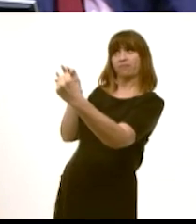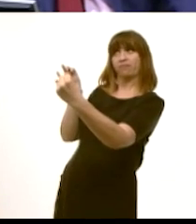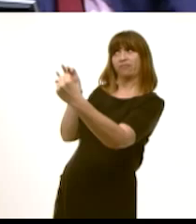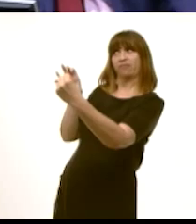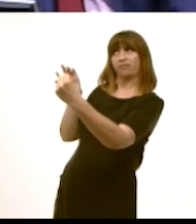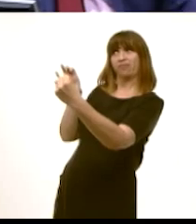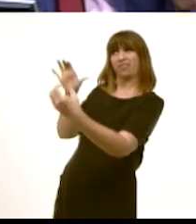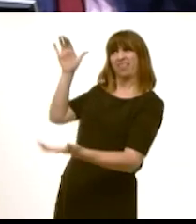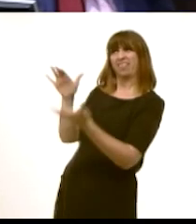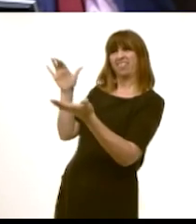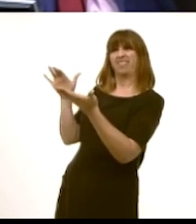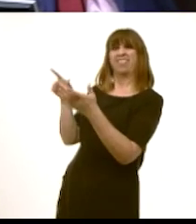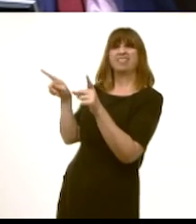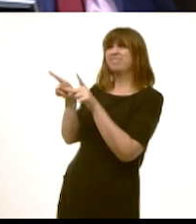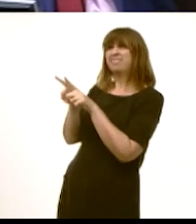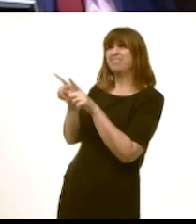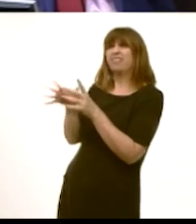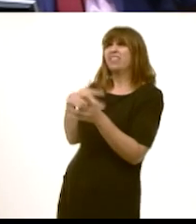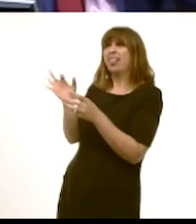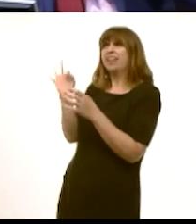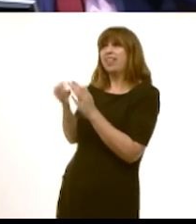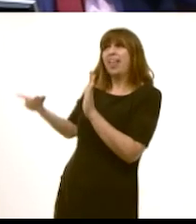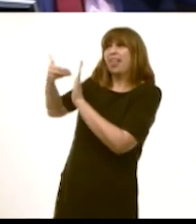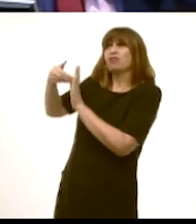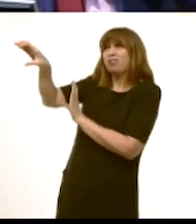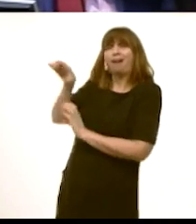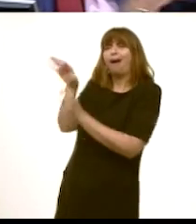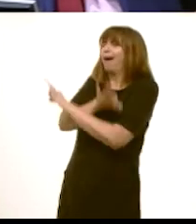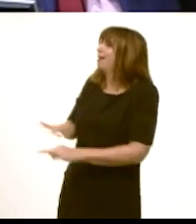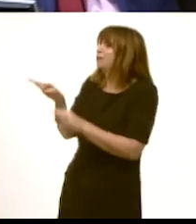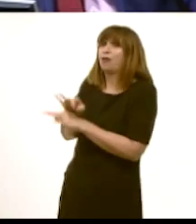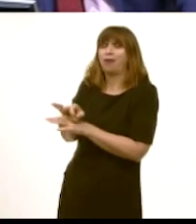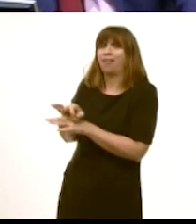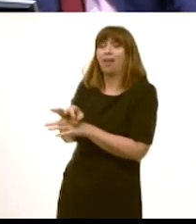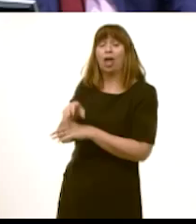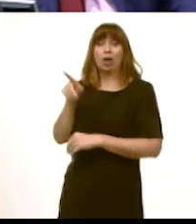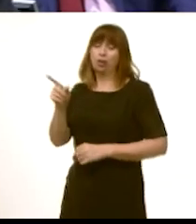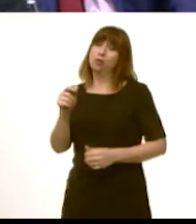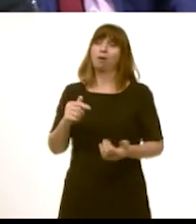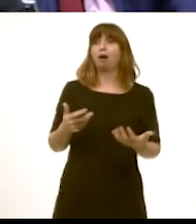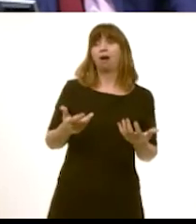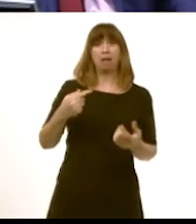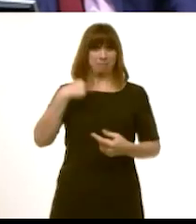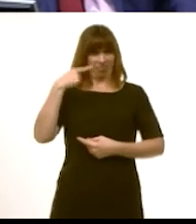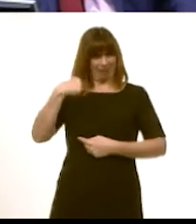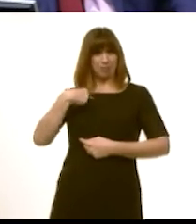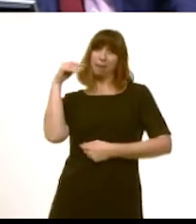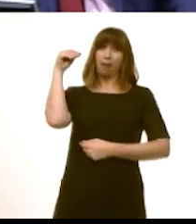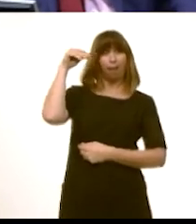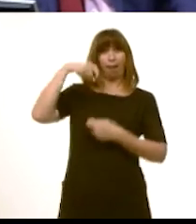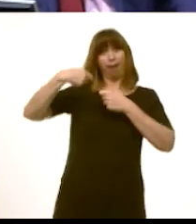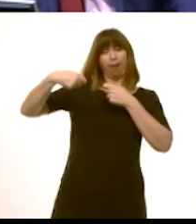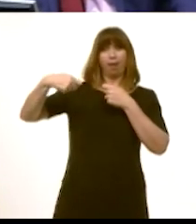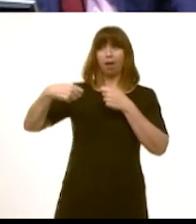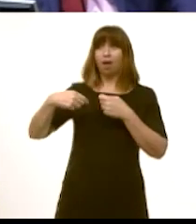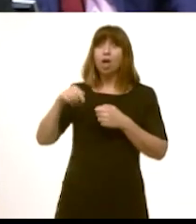And that will mean that we will get almost no consequential at all. Now, he sits there and gives me a babbling. I didn't produce the